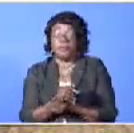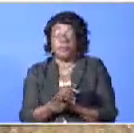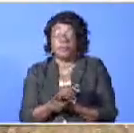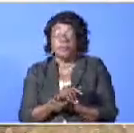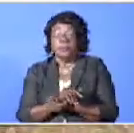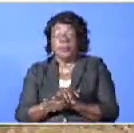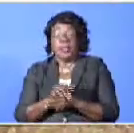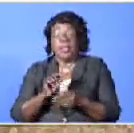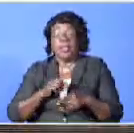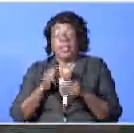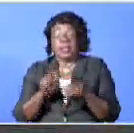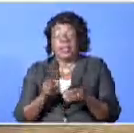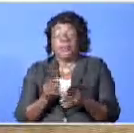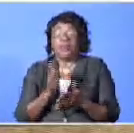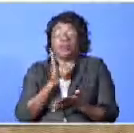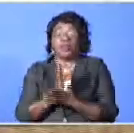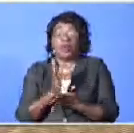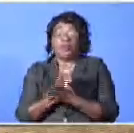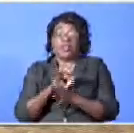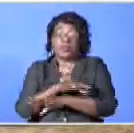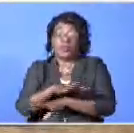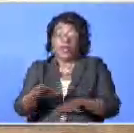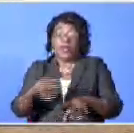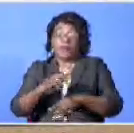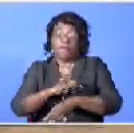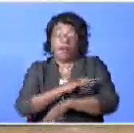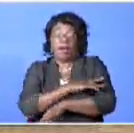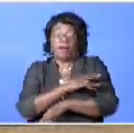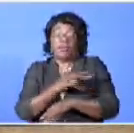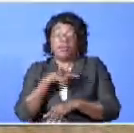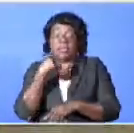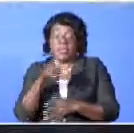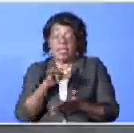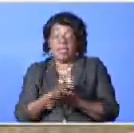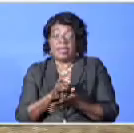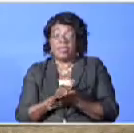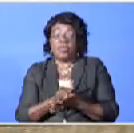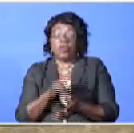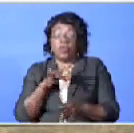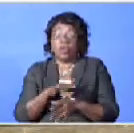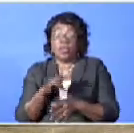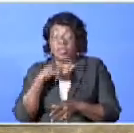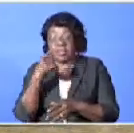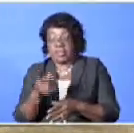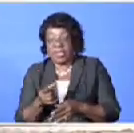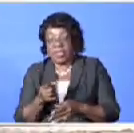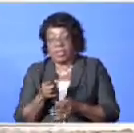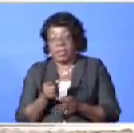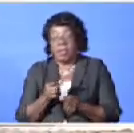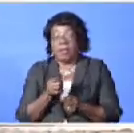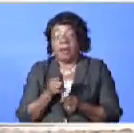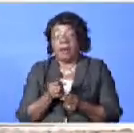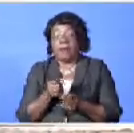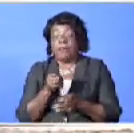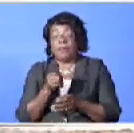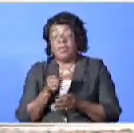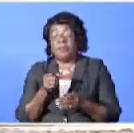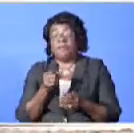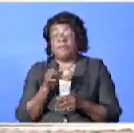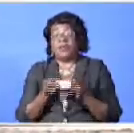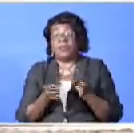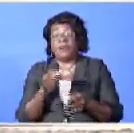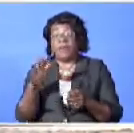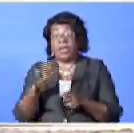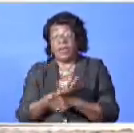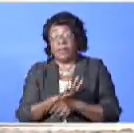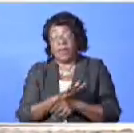an attempt to limit the spread of COVID-19, Sands says it is too early to determine if the lockdown and social distancing policies are having an impact.